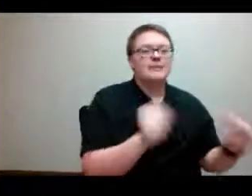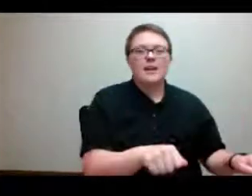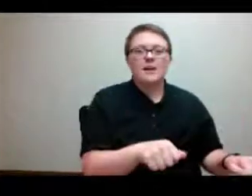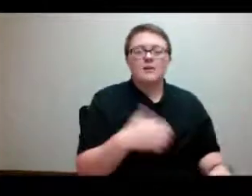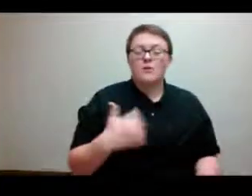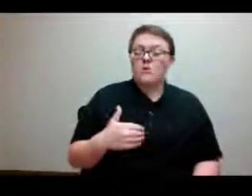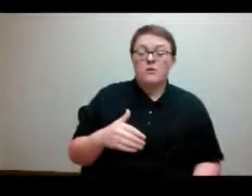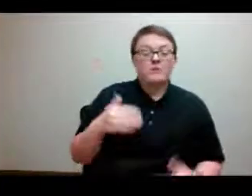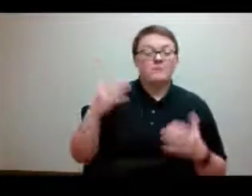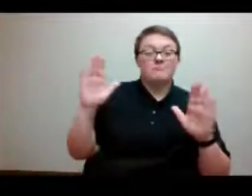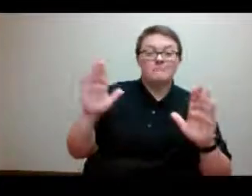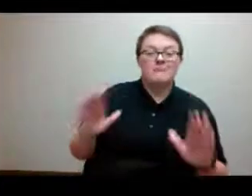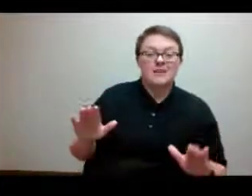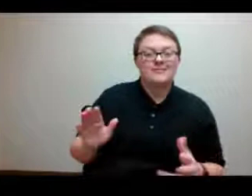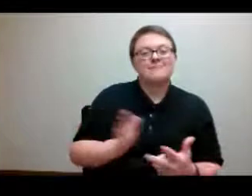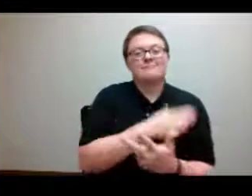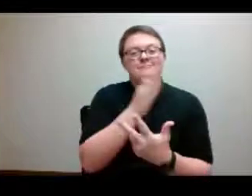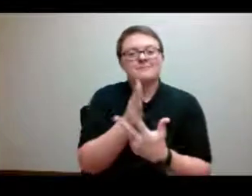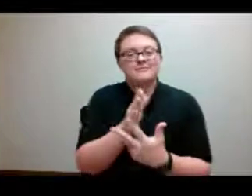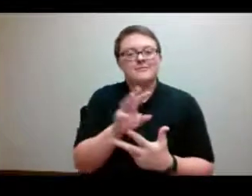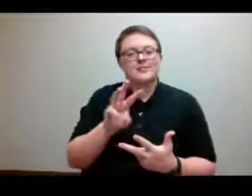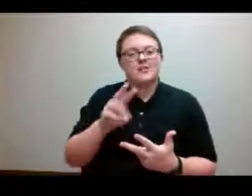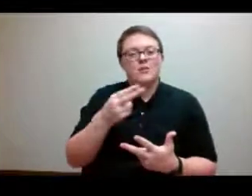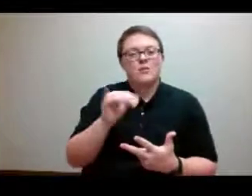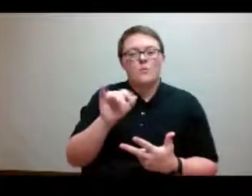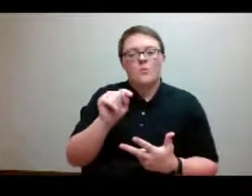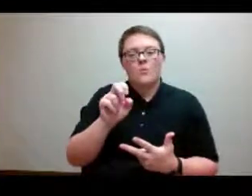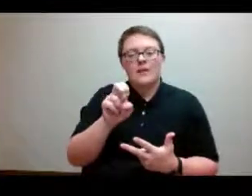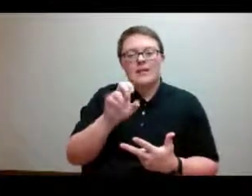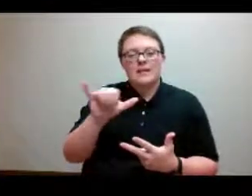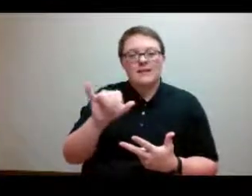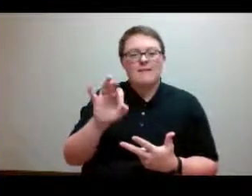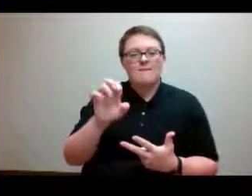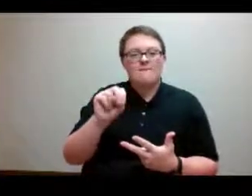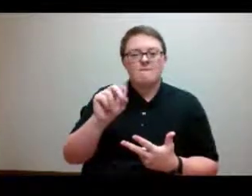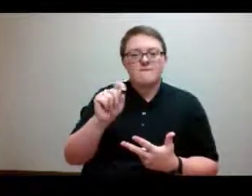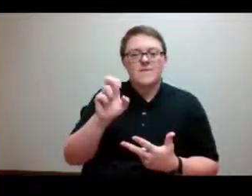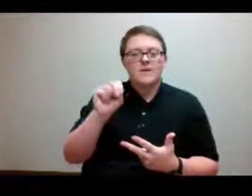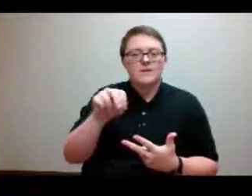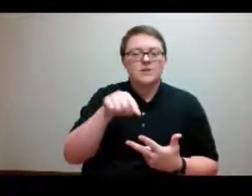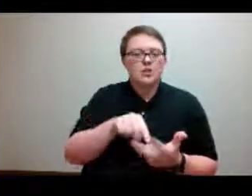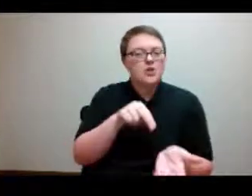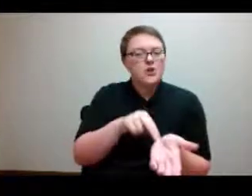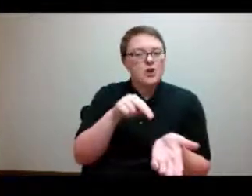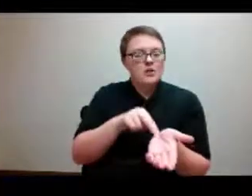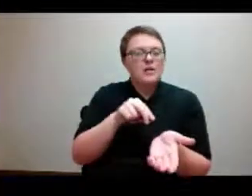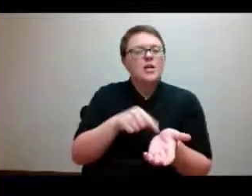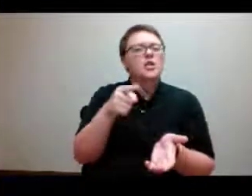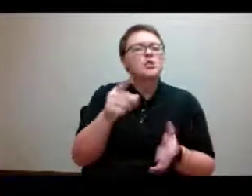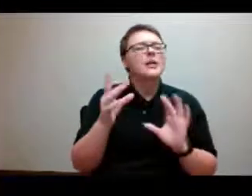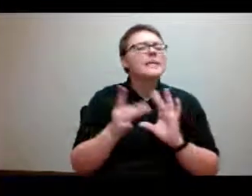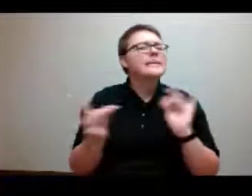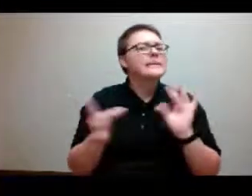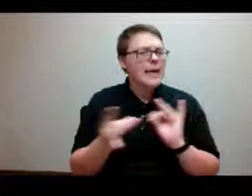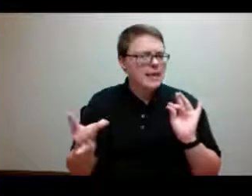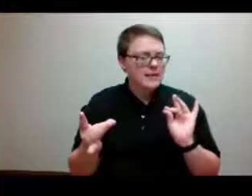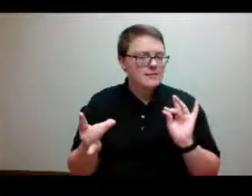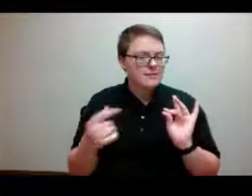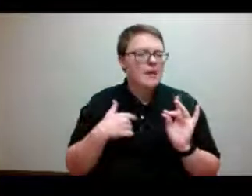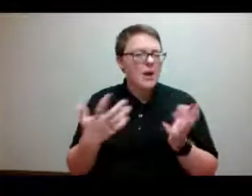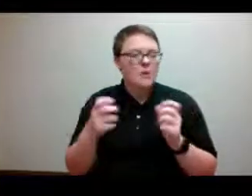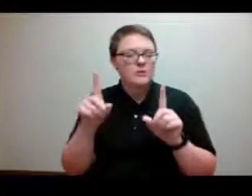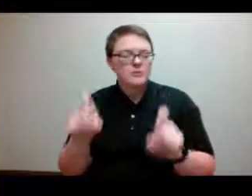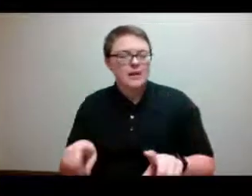instructor. Whitney is a big fan of The Office and claims, and I think we should test her on this later, claims to be able to quote any episode of